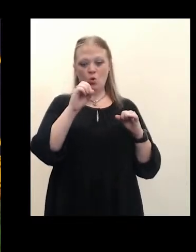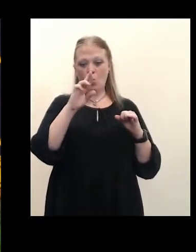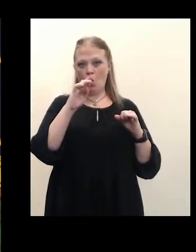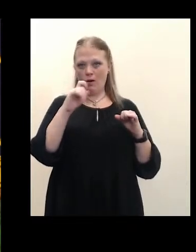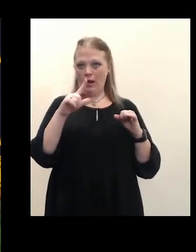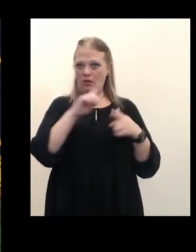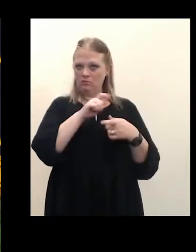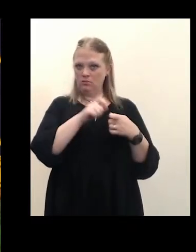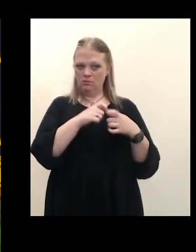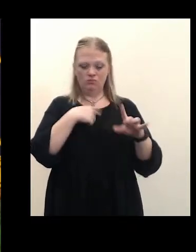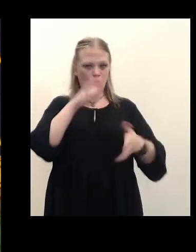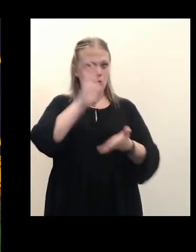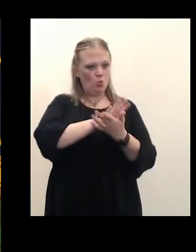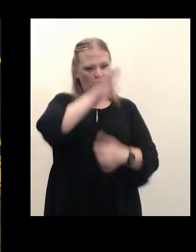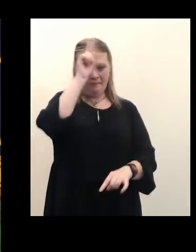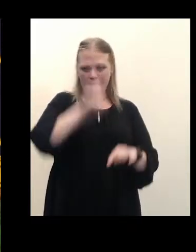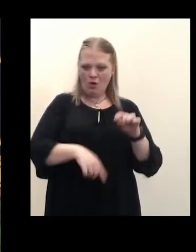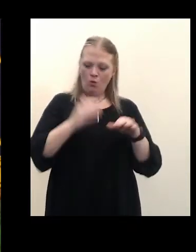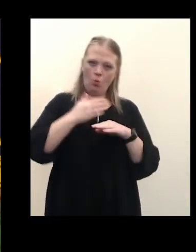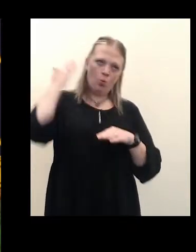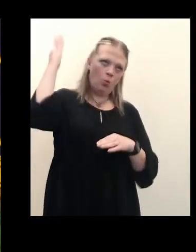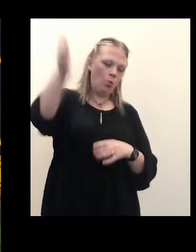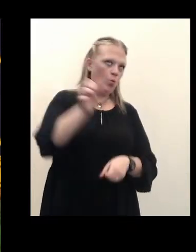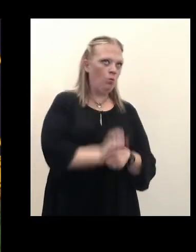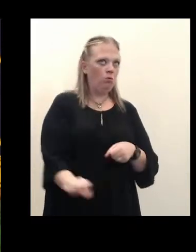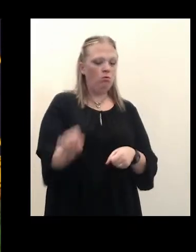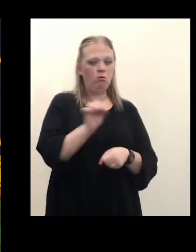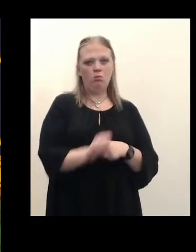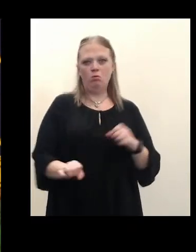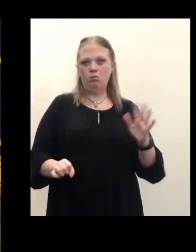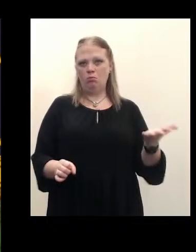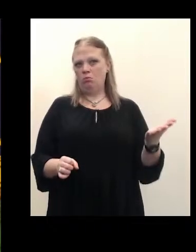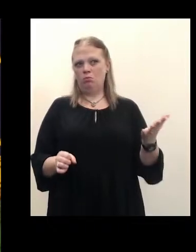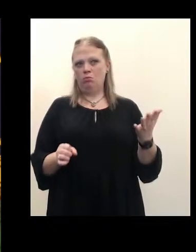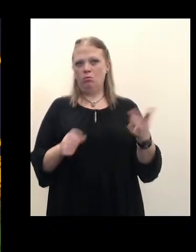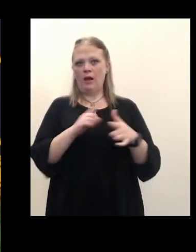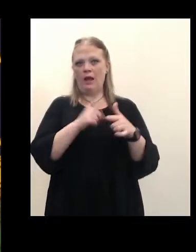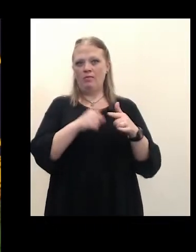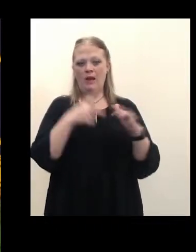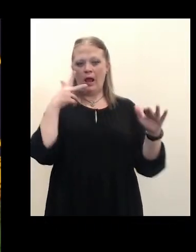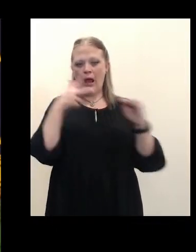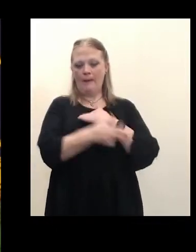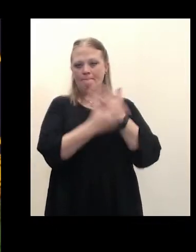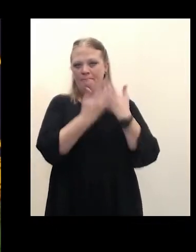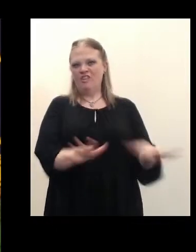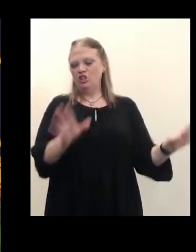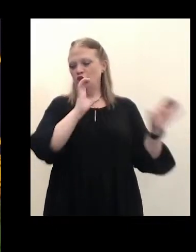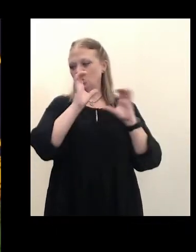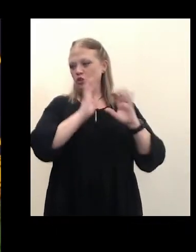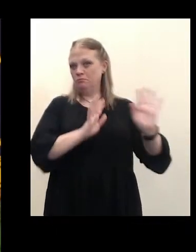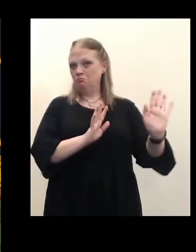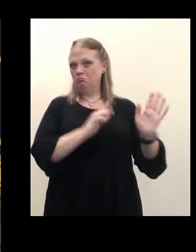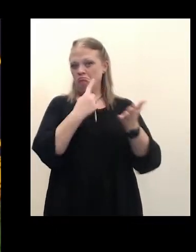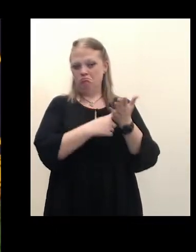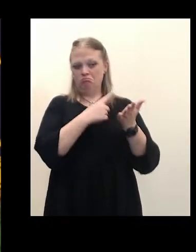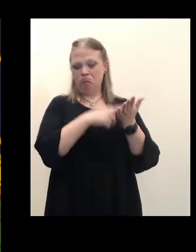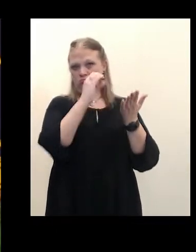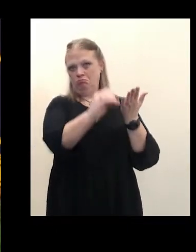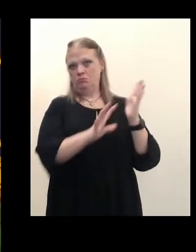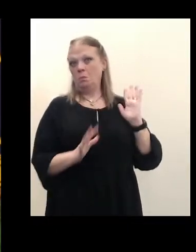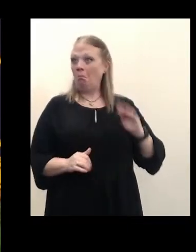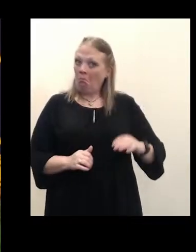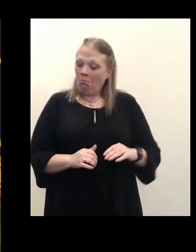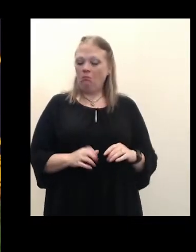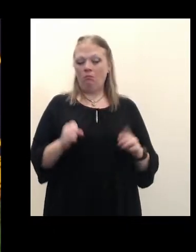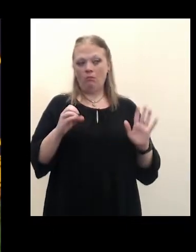do this, it's too much work, and shut down the conversation. So we haven't pursued it, and I'm